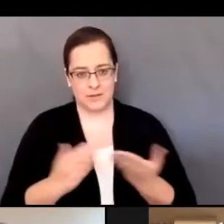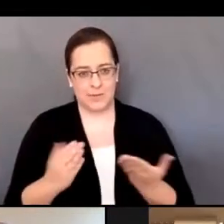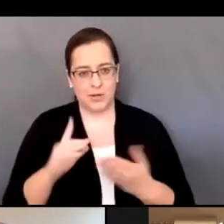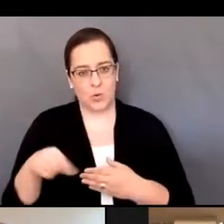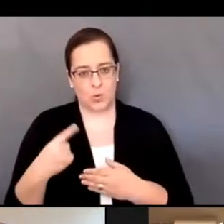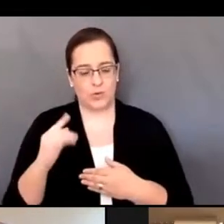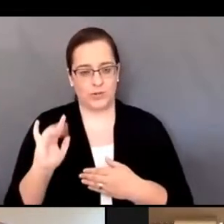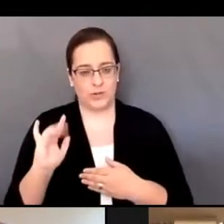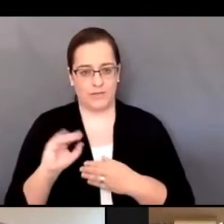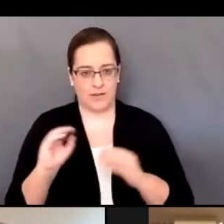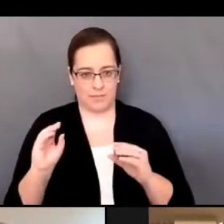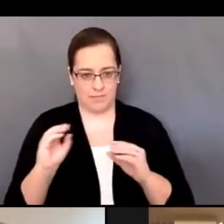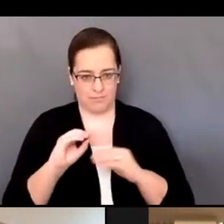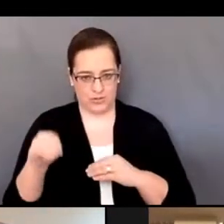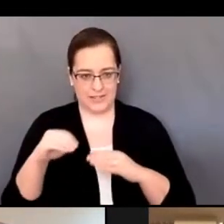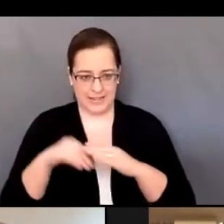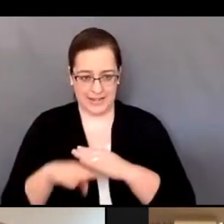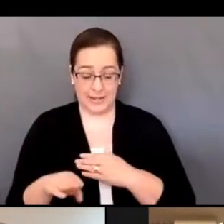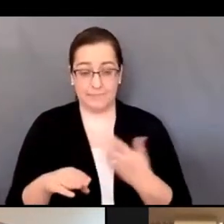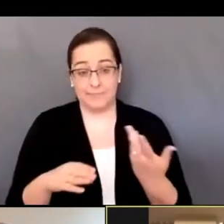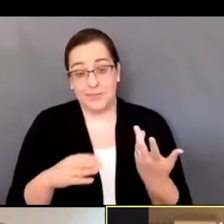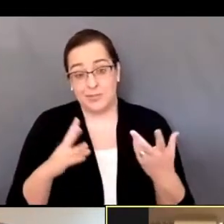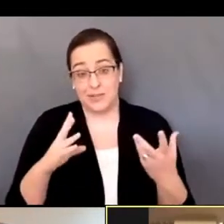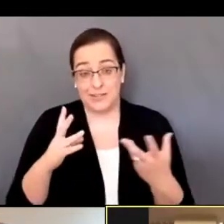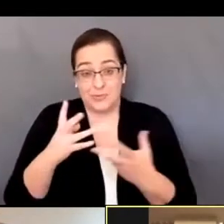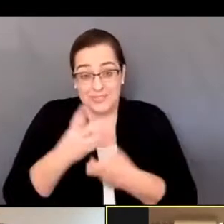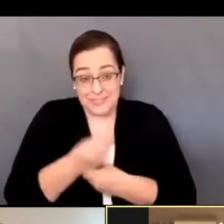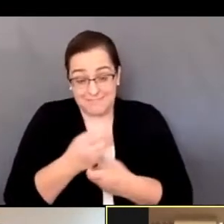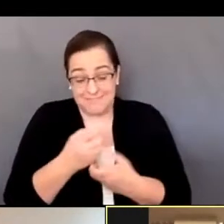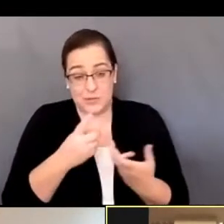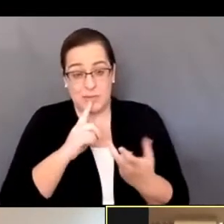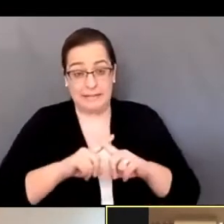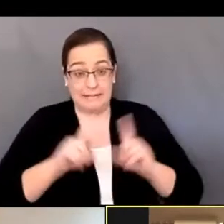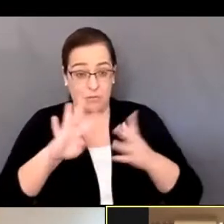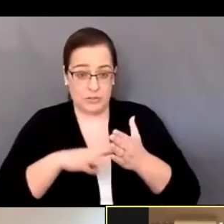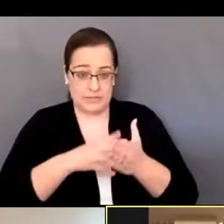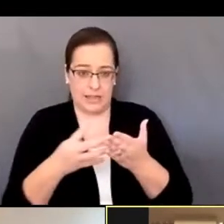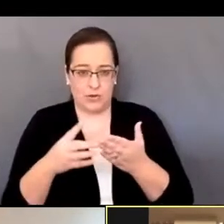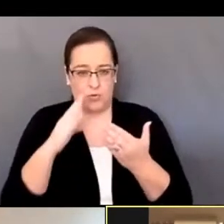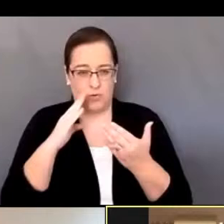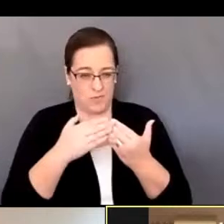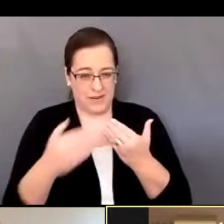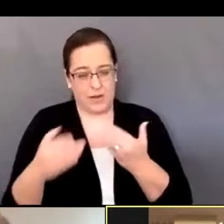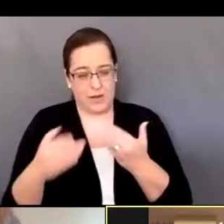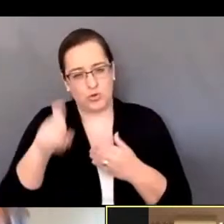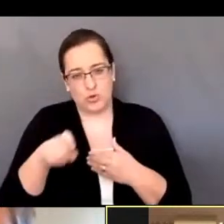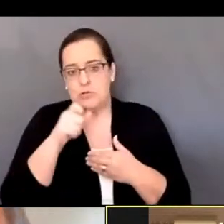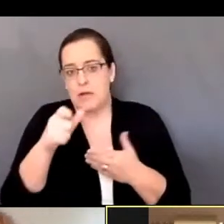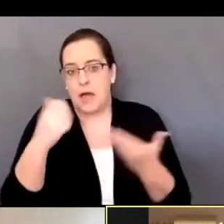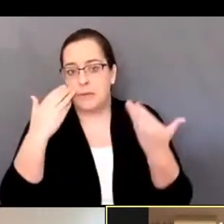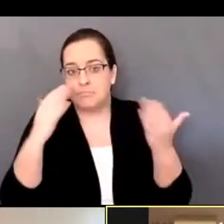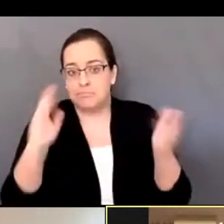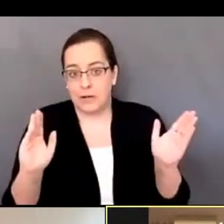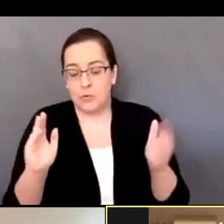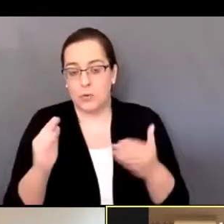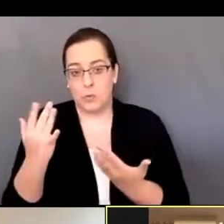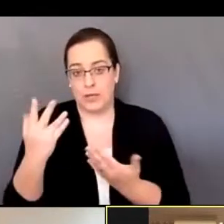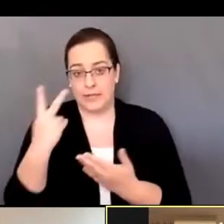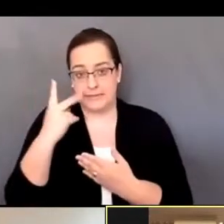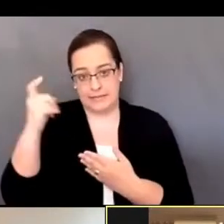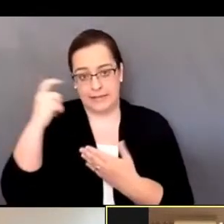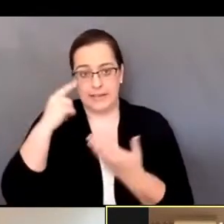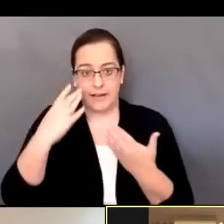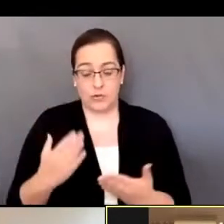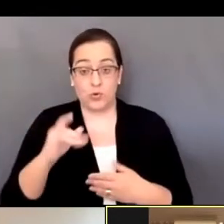Perfect. To sum it up, I don't expect us to be on a different schedule than everyone else from this point forward, absent any type of different experience that we